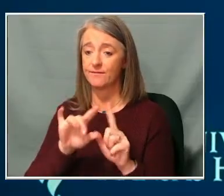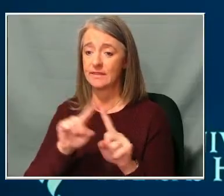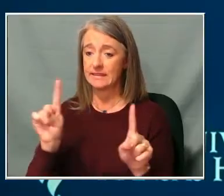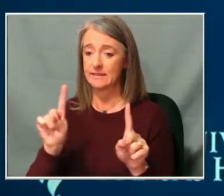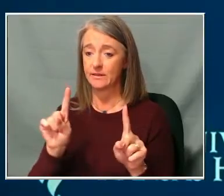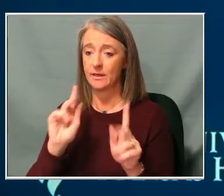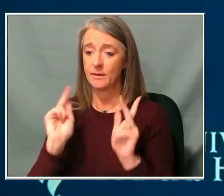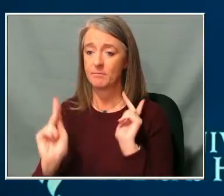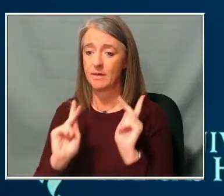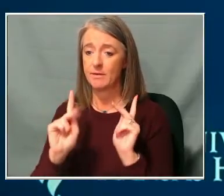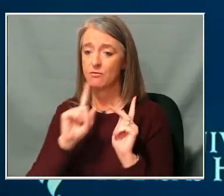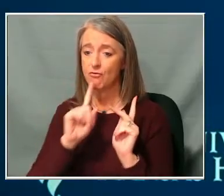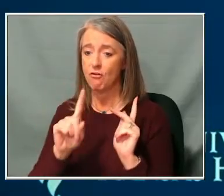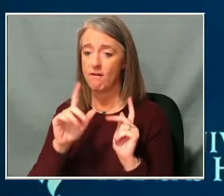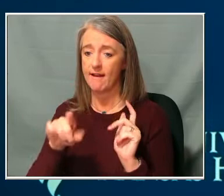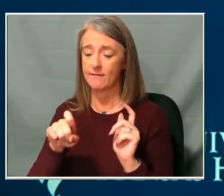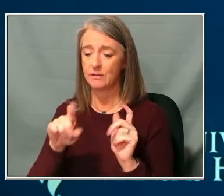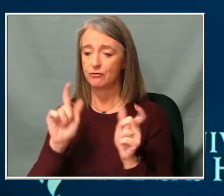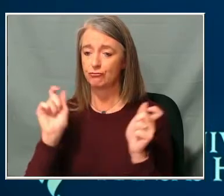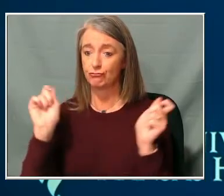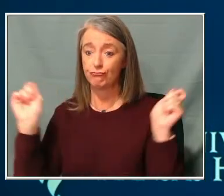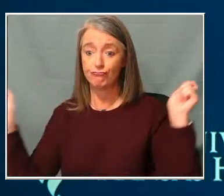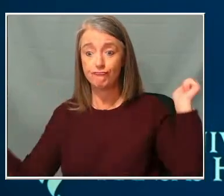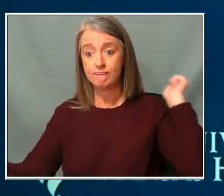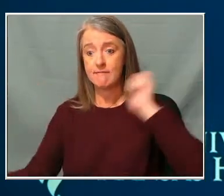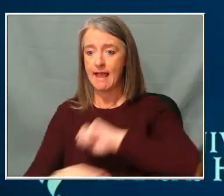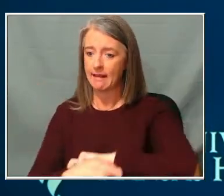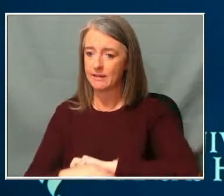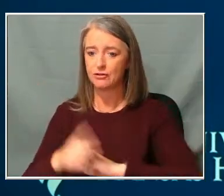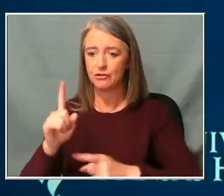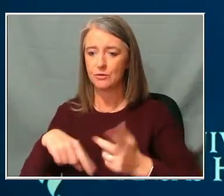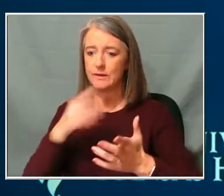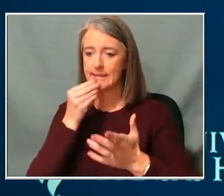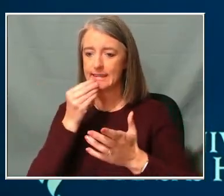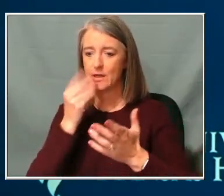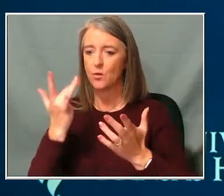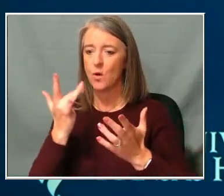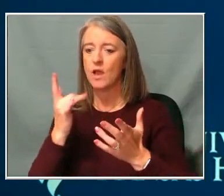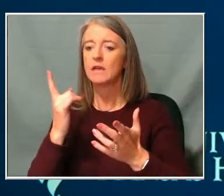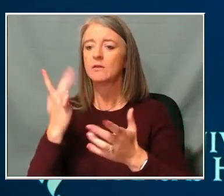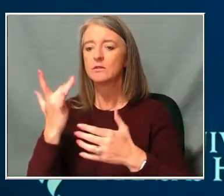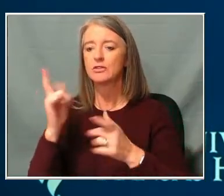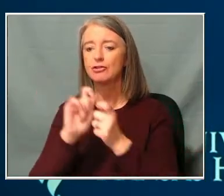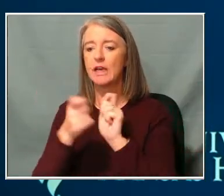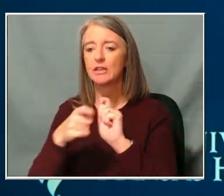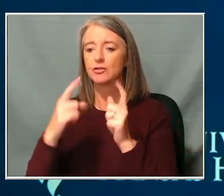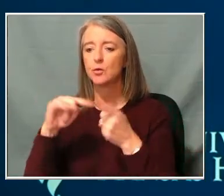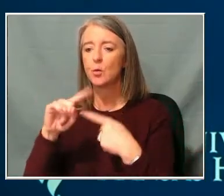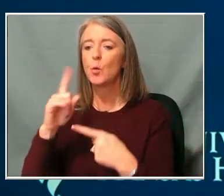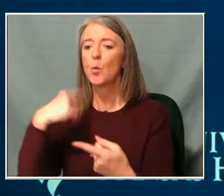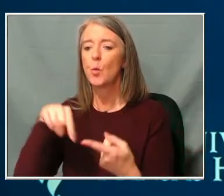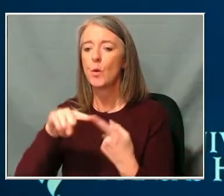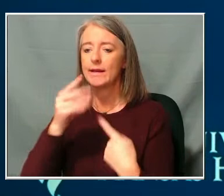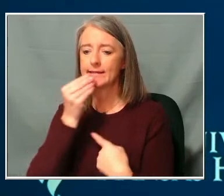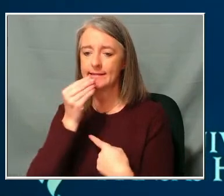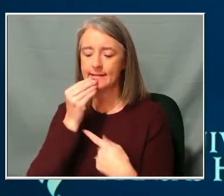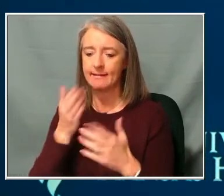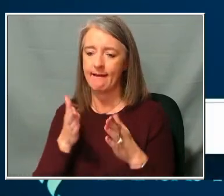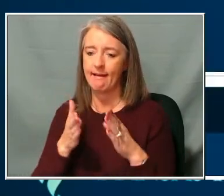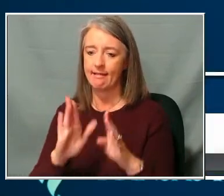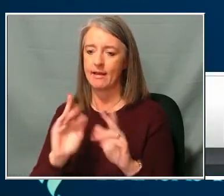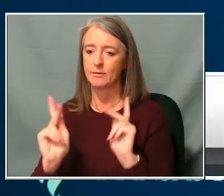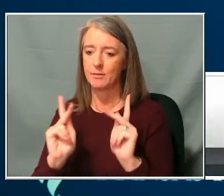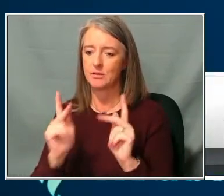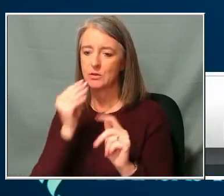people aren't having to dramatically change what they're eating because they're changing when they're eating. And so that really allows for people to be able to